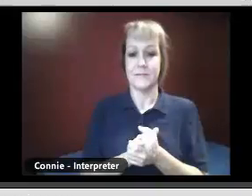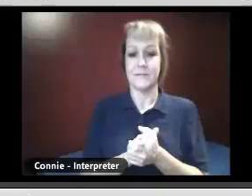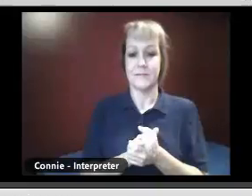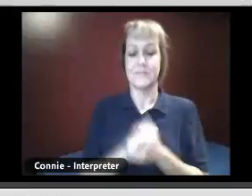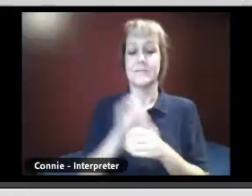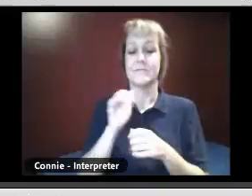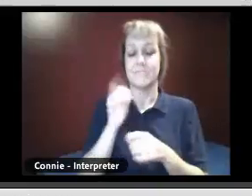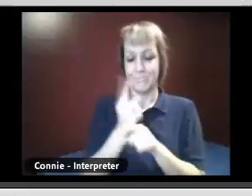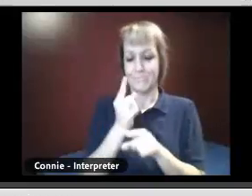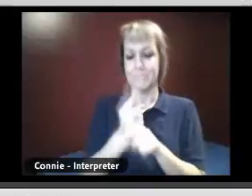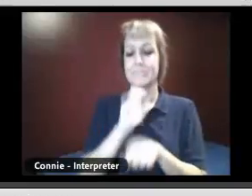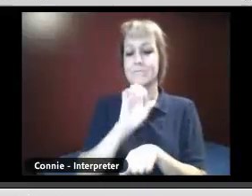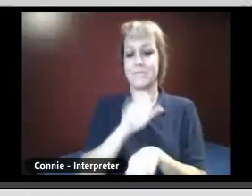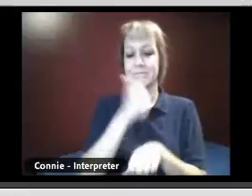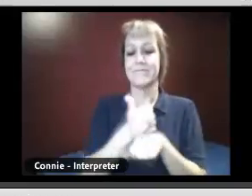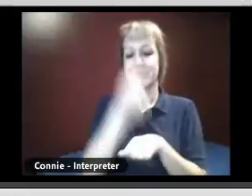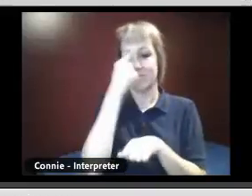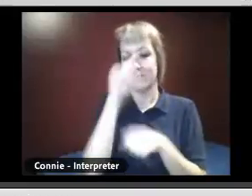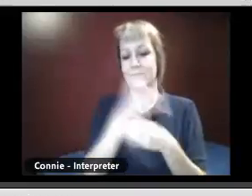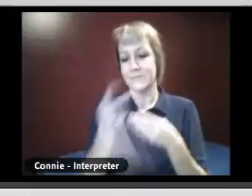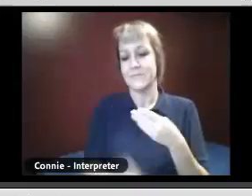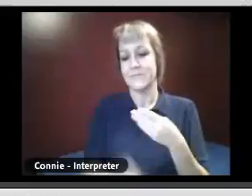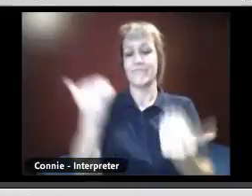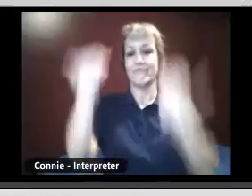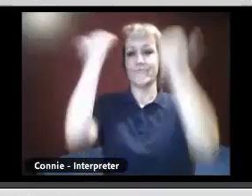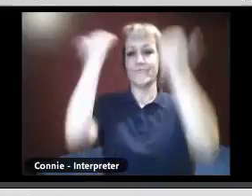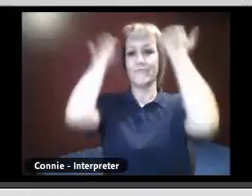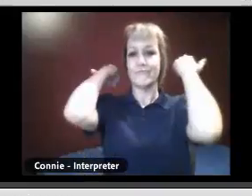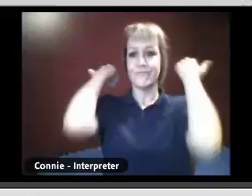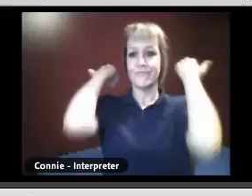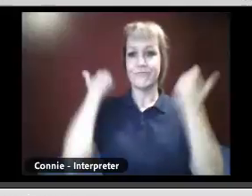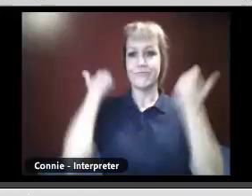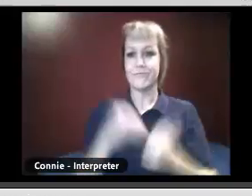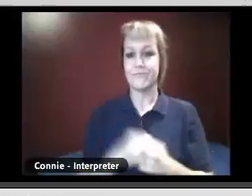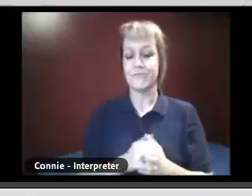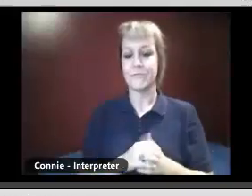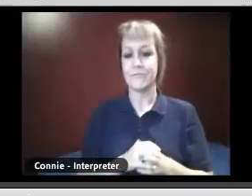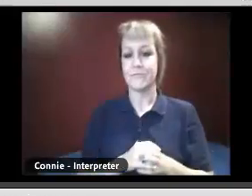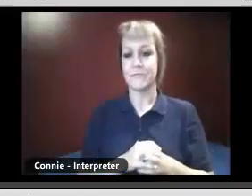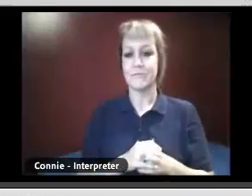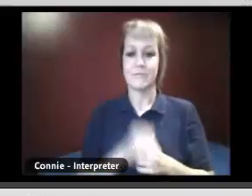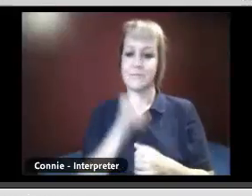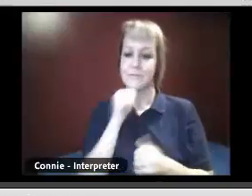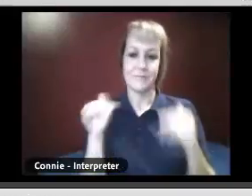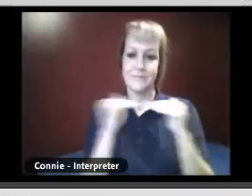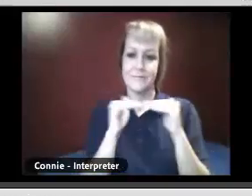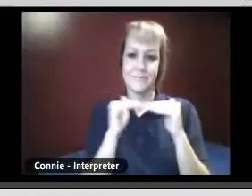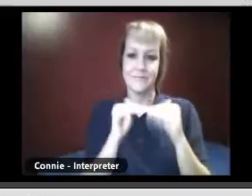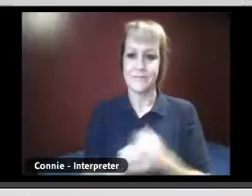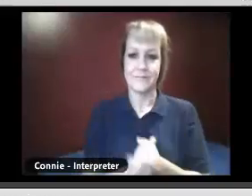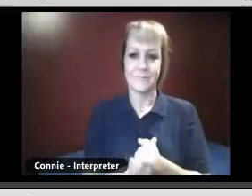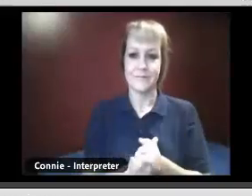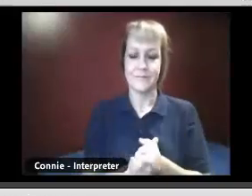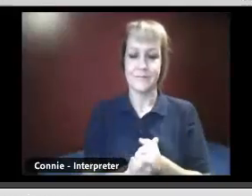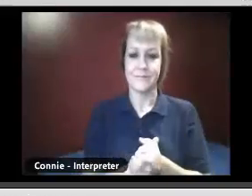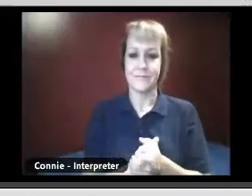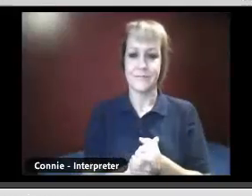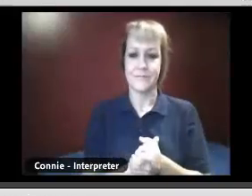Exactly right. It's going to be overwhelming, and you're setting them up to fail, and that's not fair.